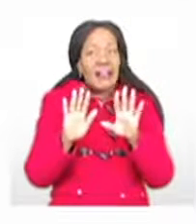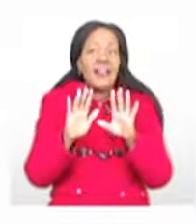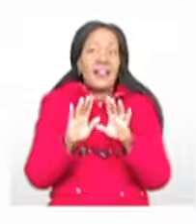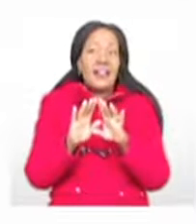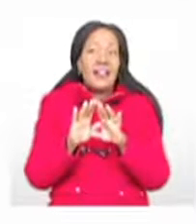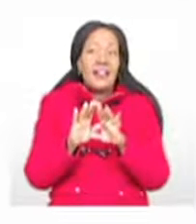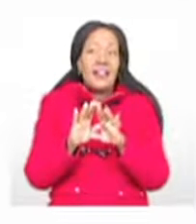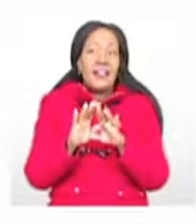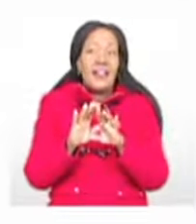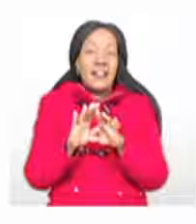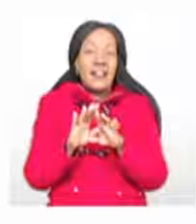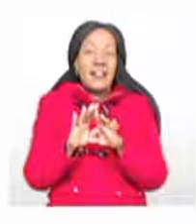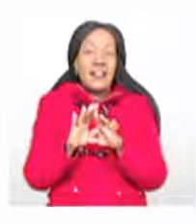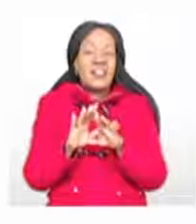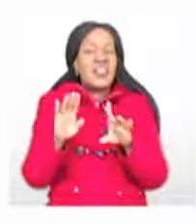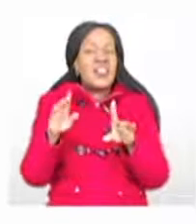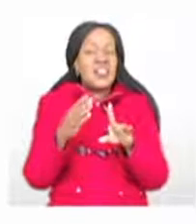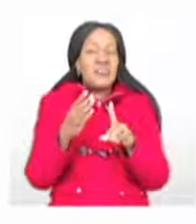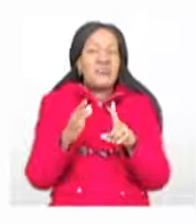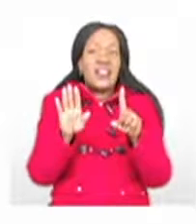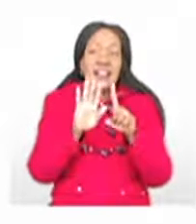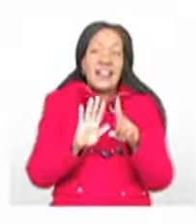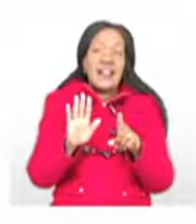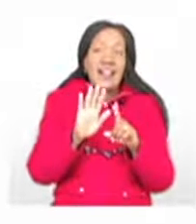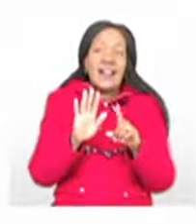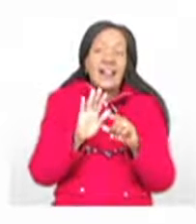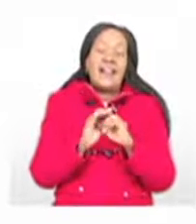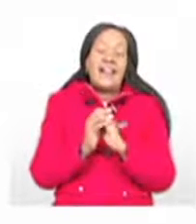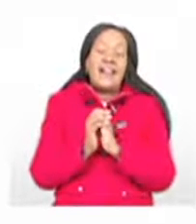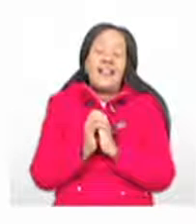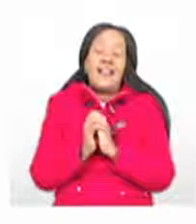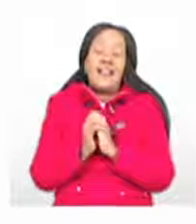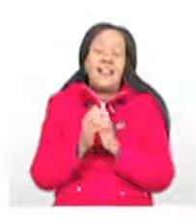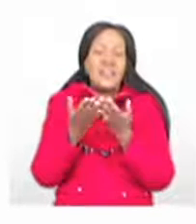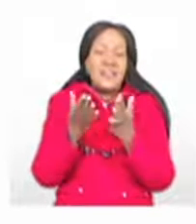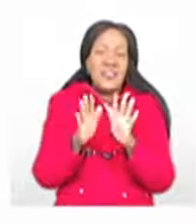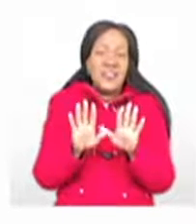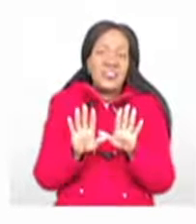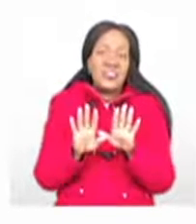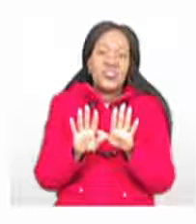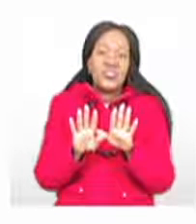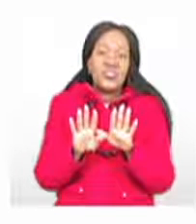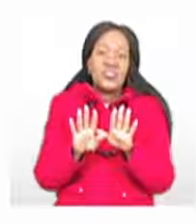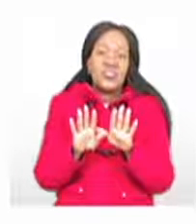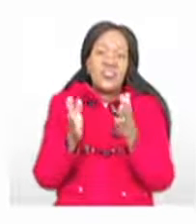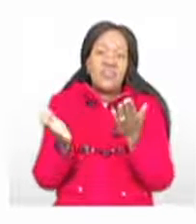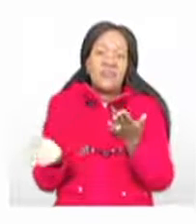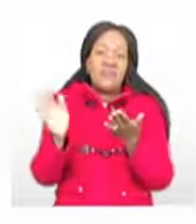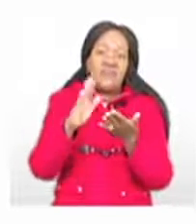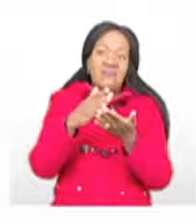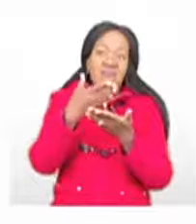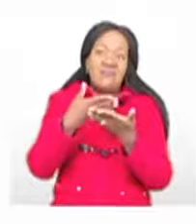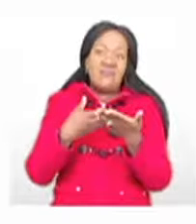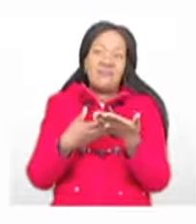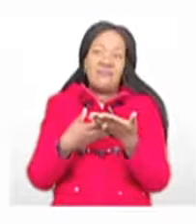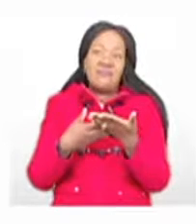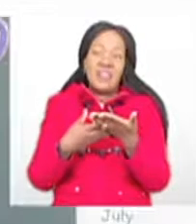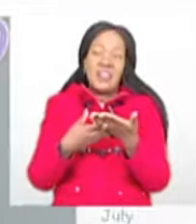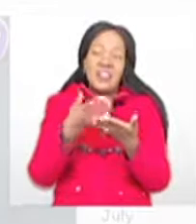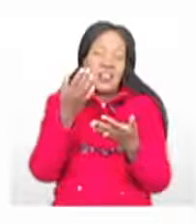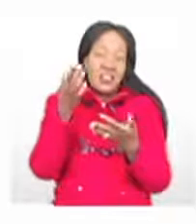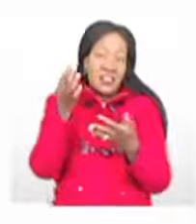use any color you want. When we are done, let's turn to page